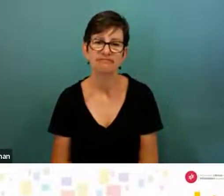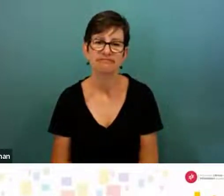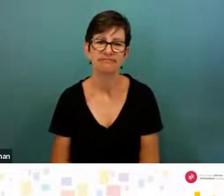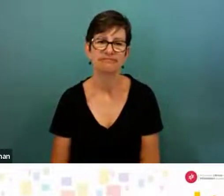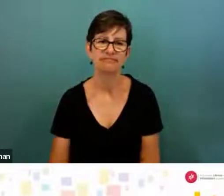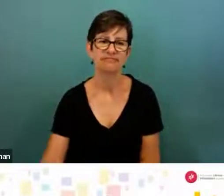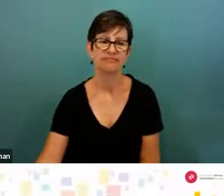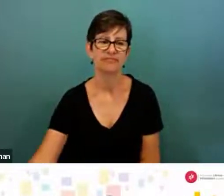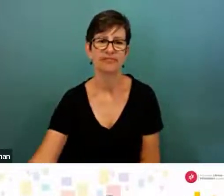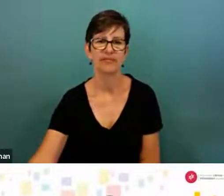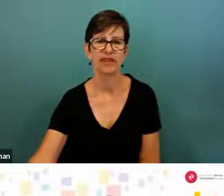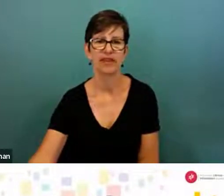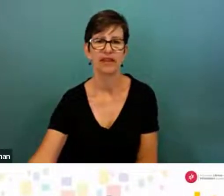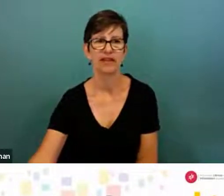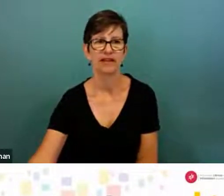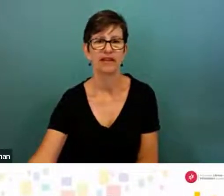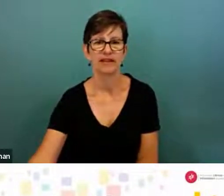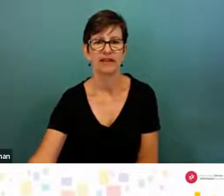Yeah.